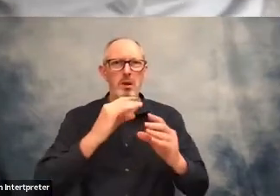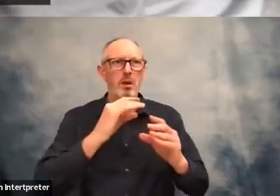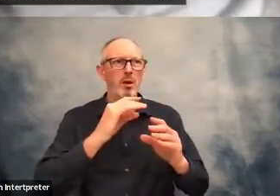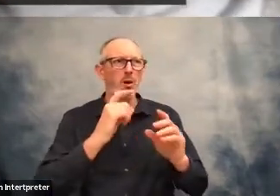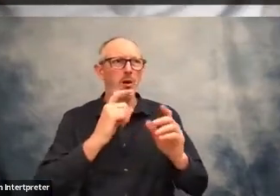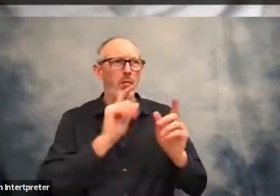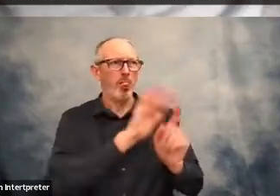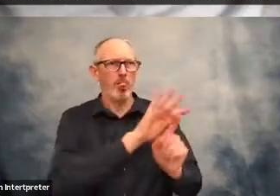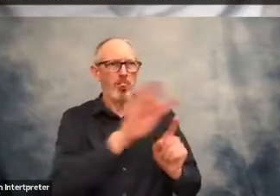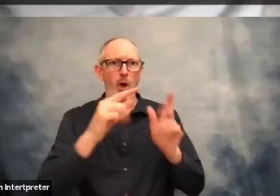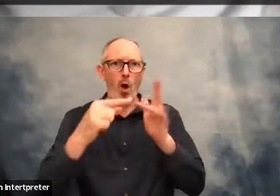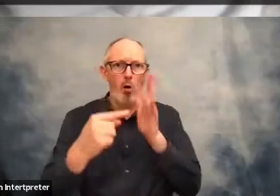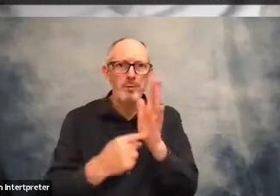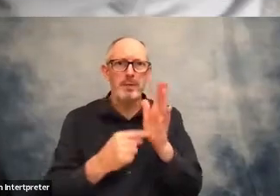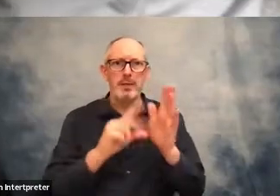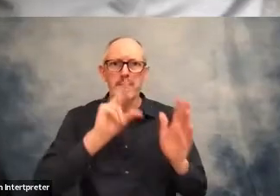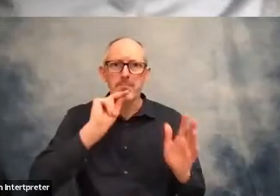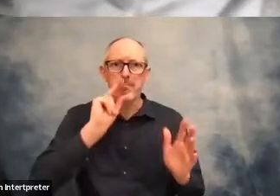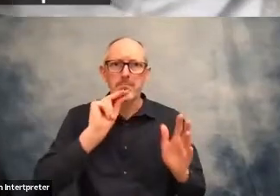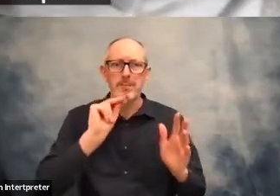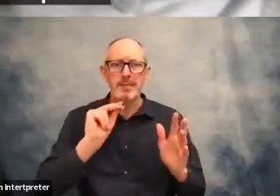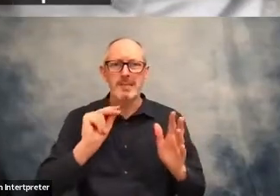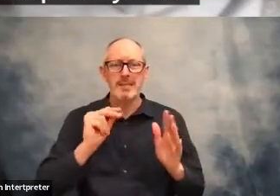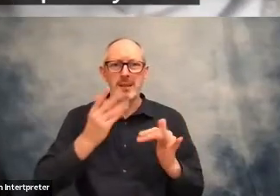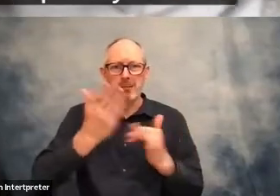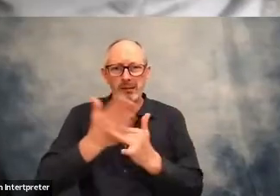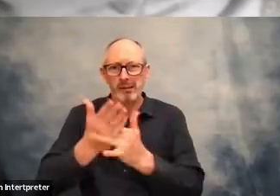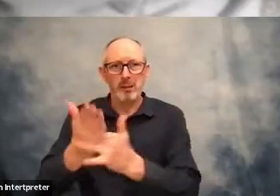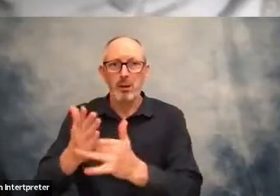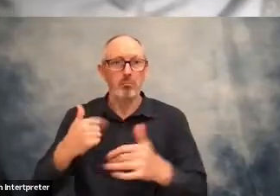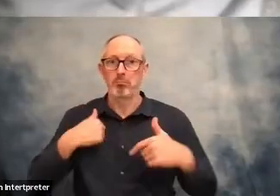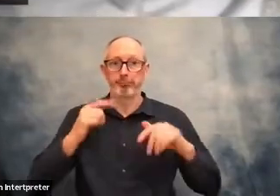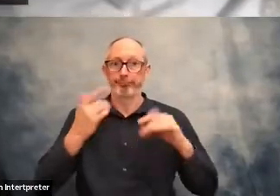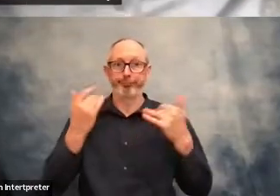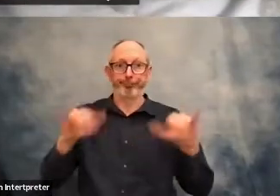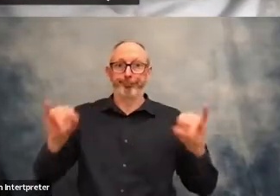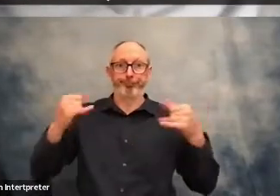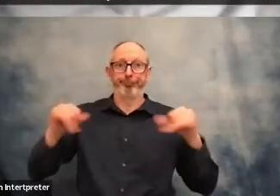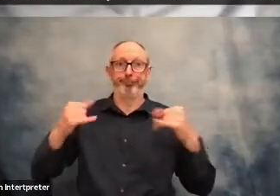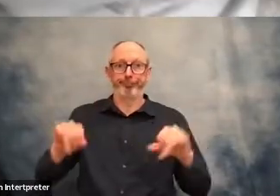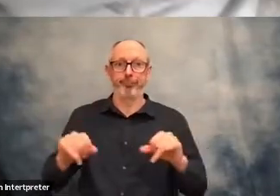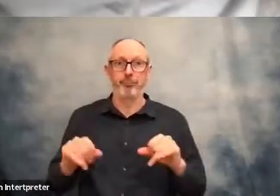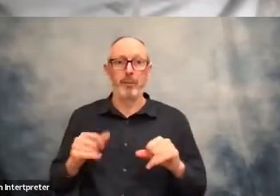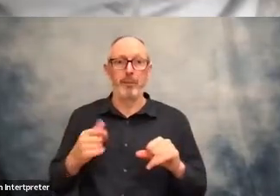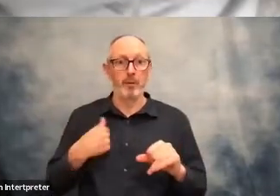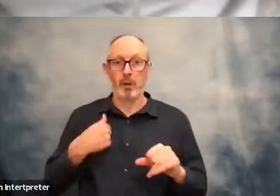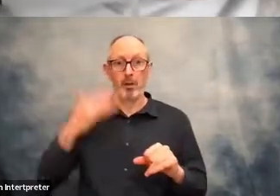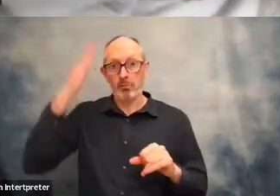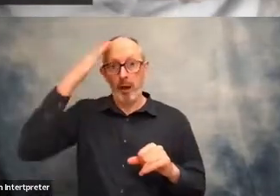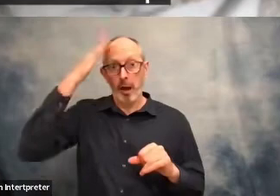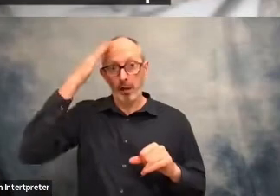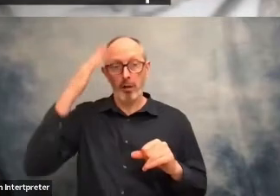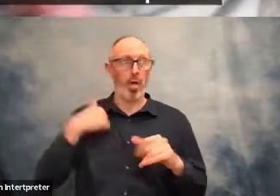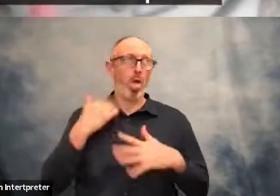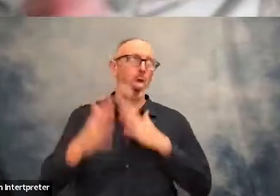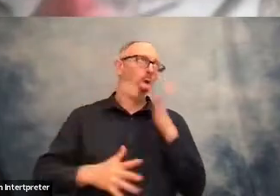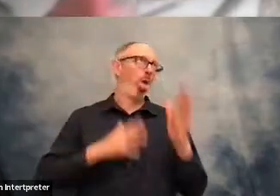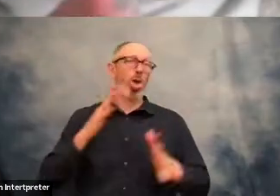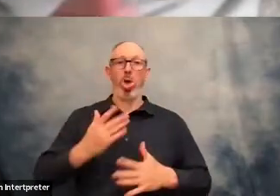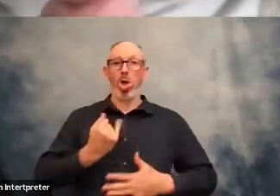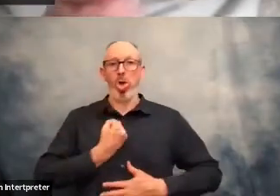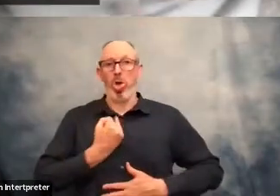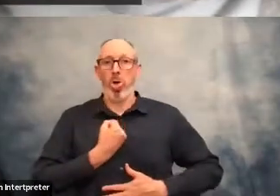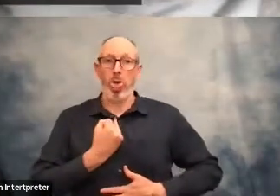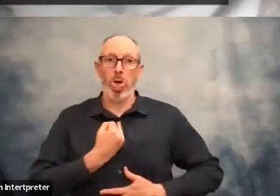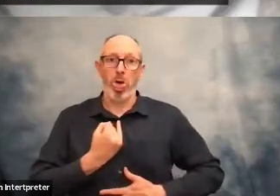in the time between sessions. Professions that require years of training, but as his mom, I was drowning in guilt, wishing I could keep his incredible